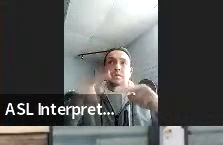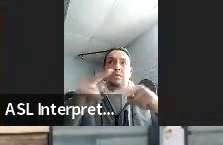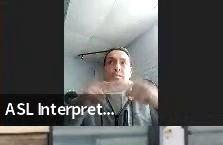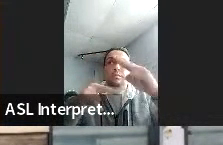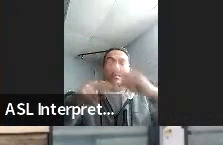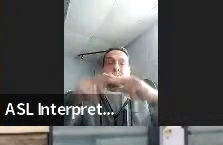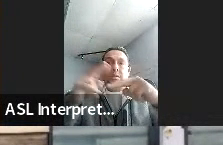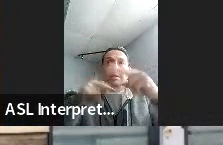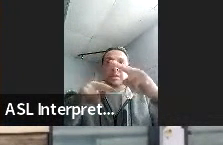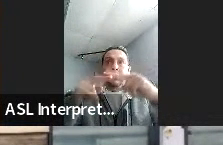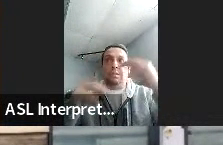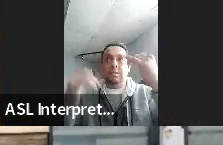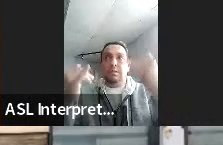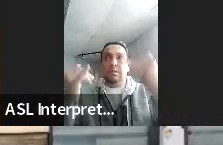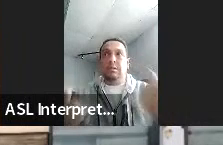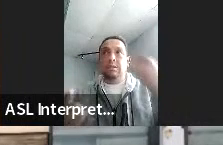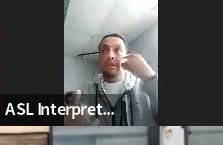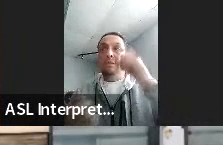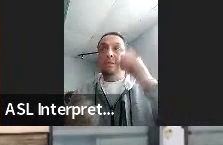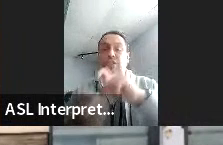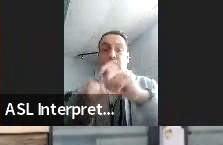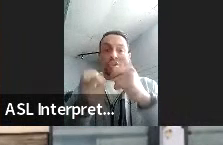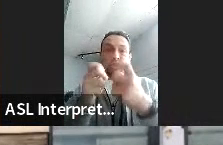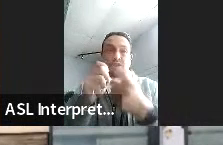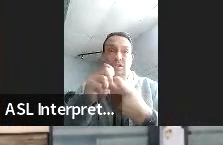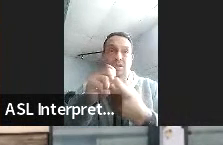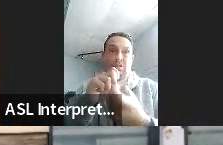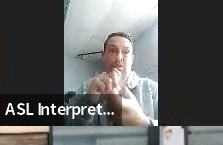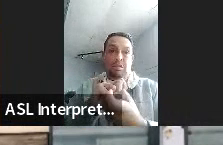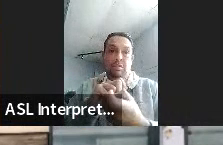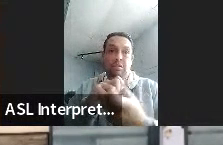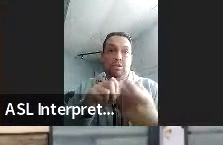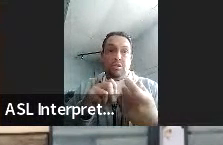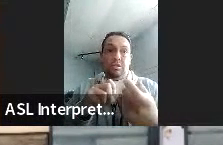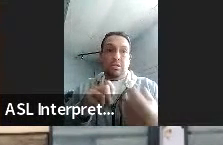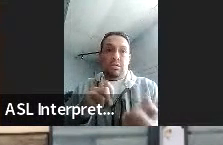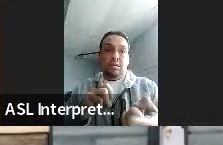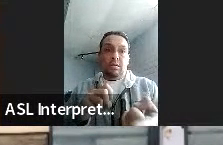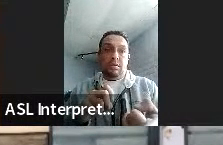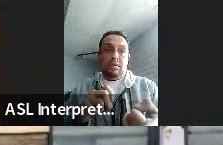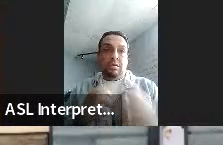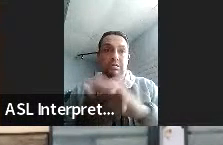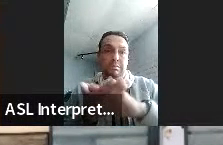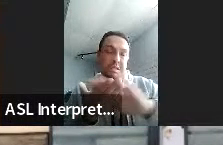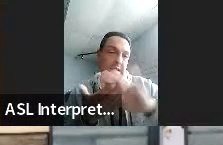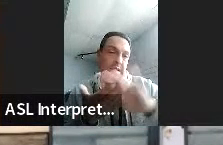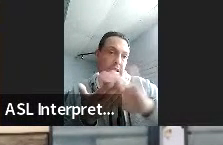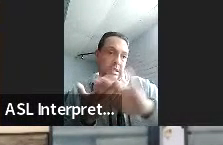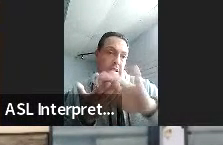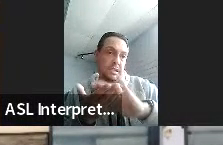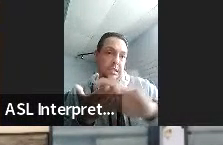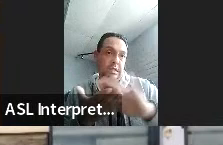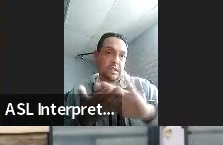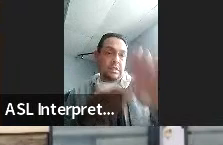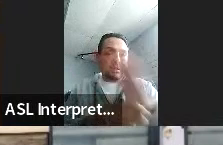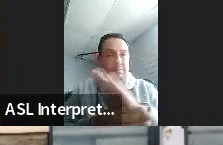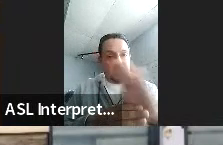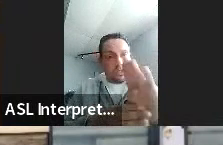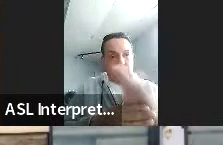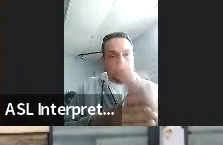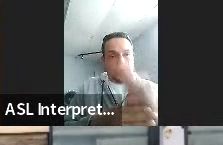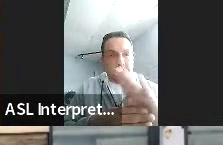from offices to, say, one of the makerspaces or other small-scale clean manufacturing businesses I mentioned earlier in the